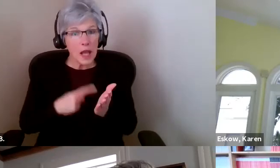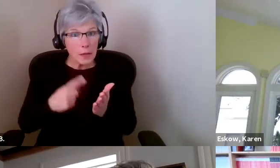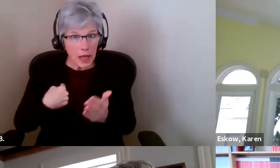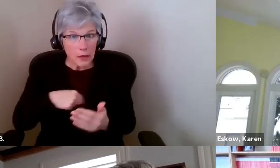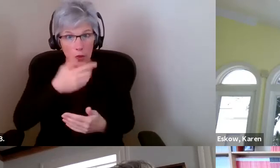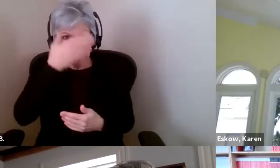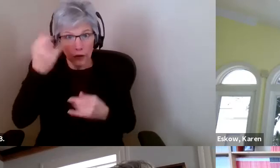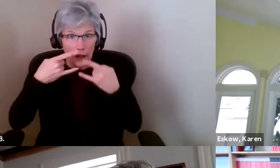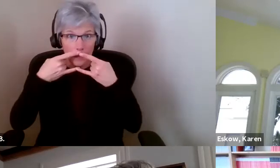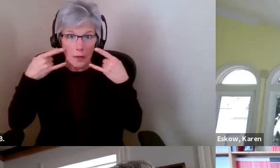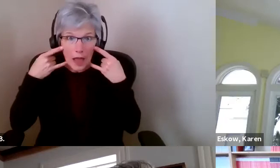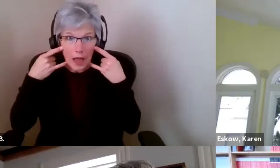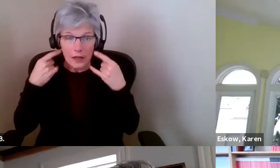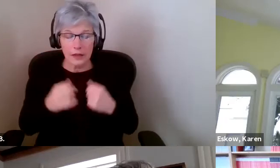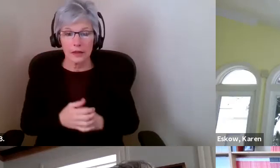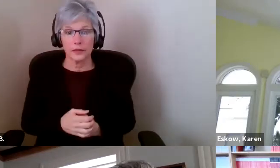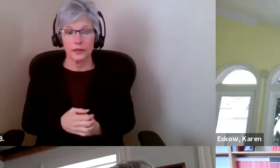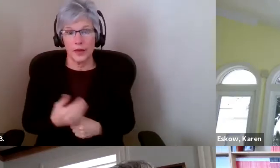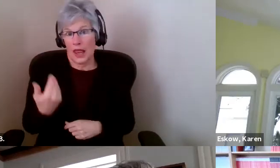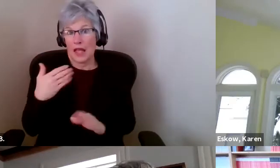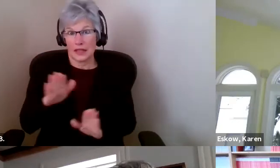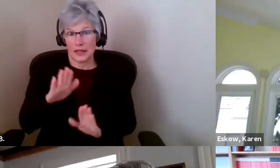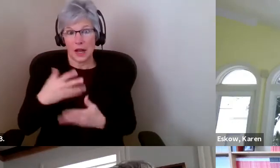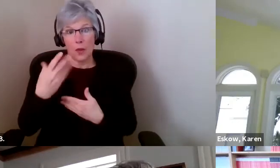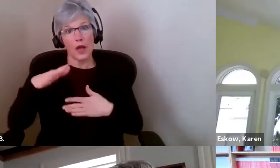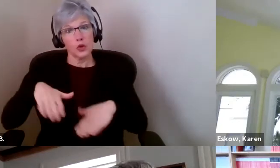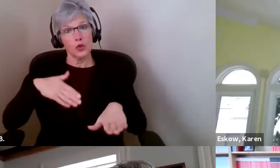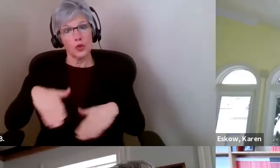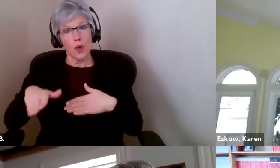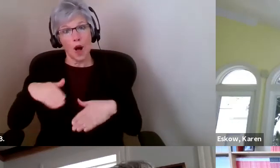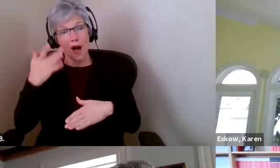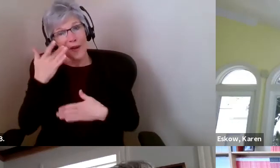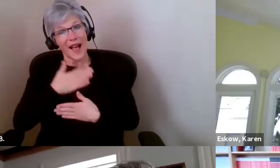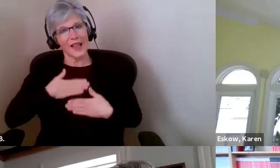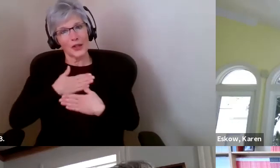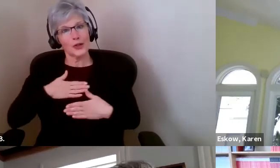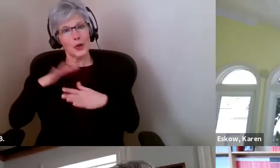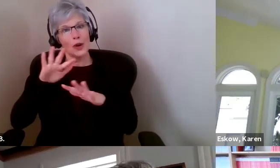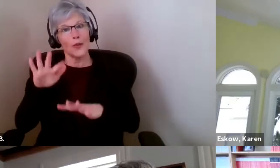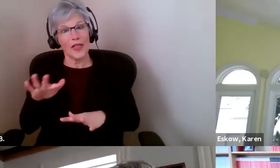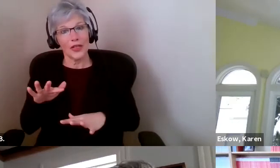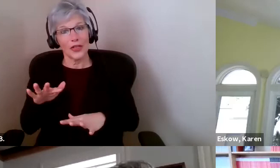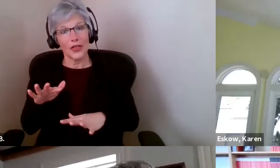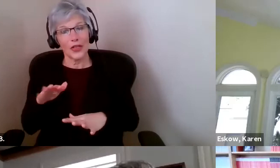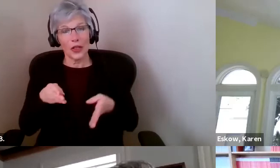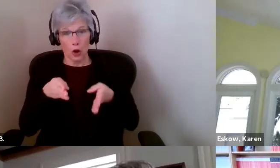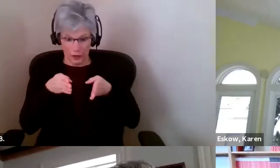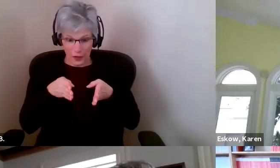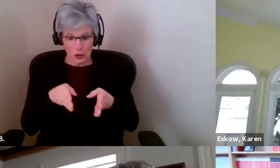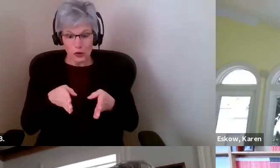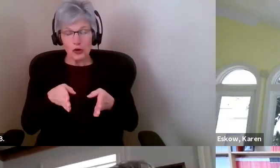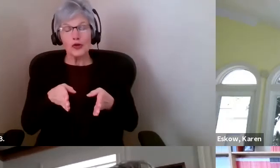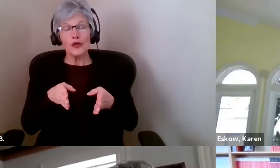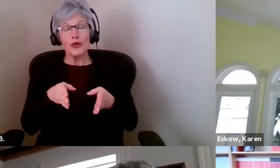I went out on Sunday for a walk to enjoy the weather and I walked across the street and realized I didn't